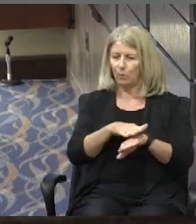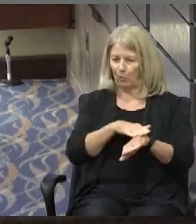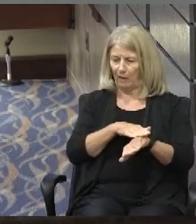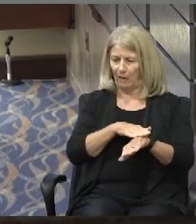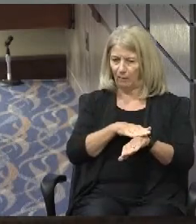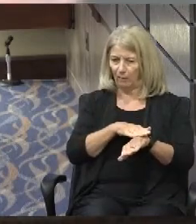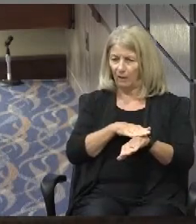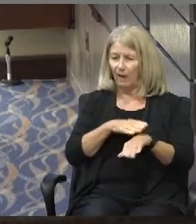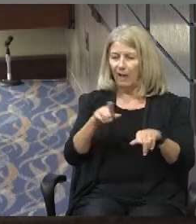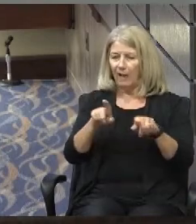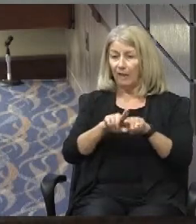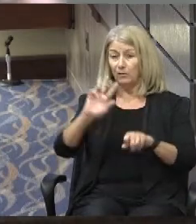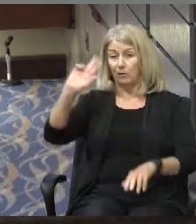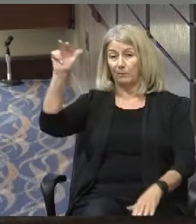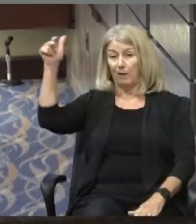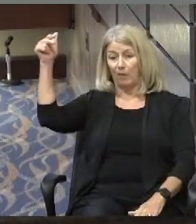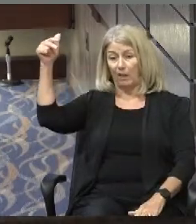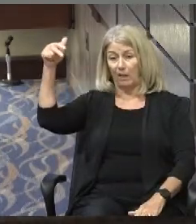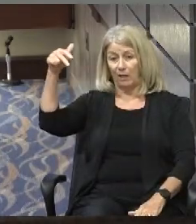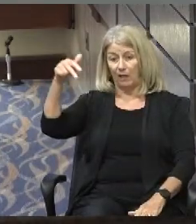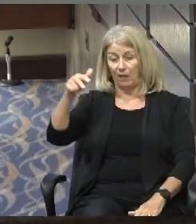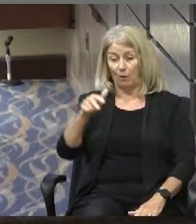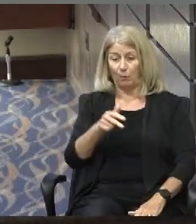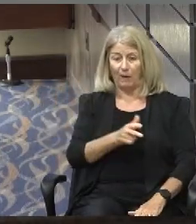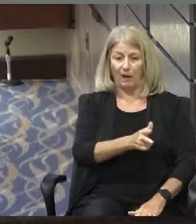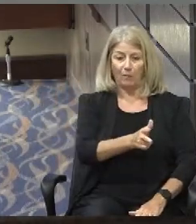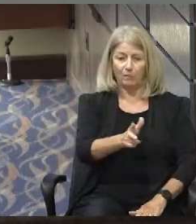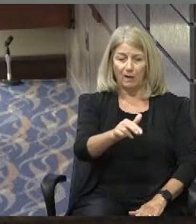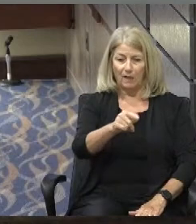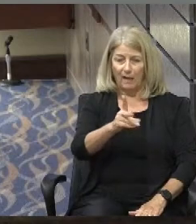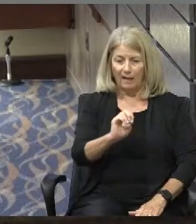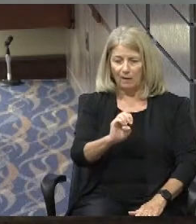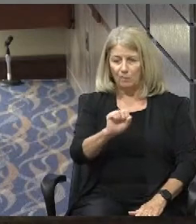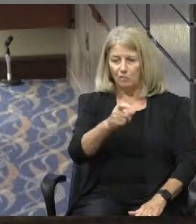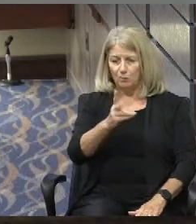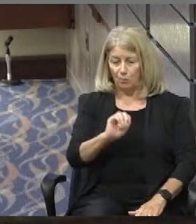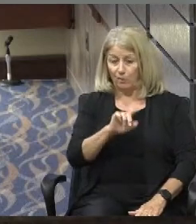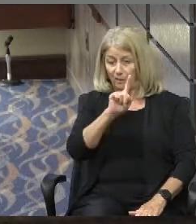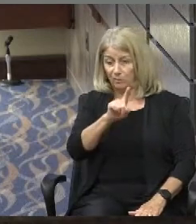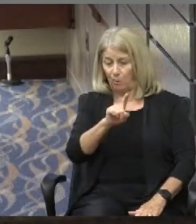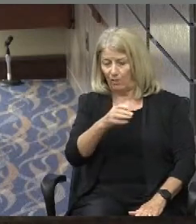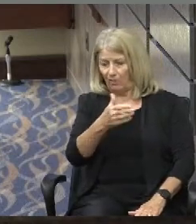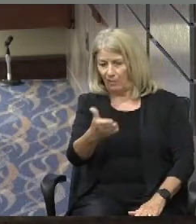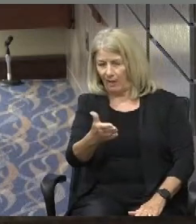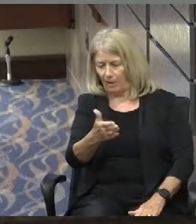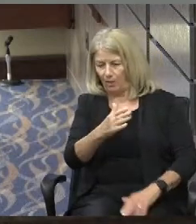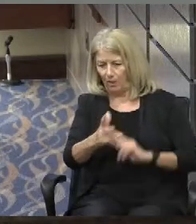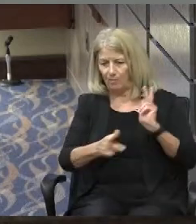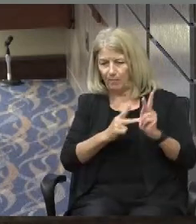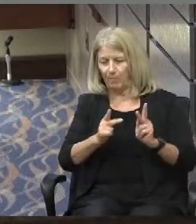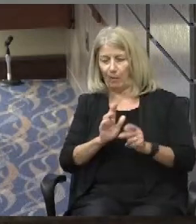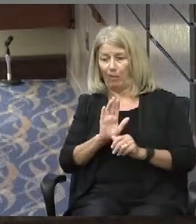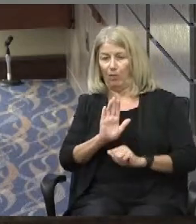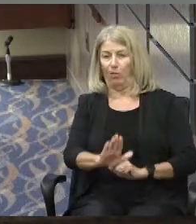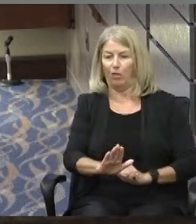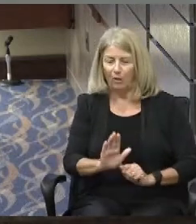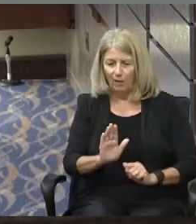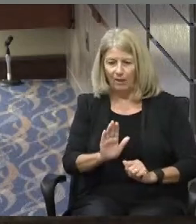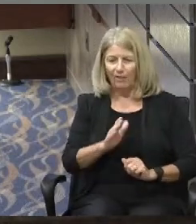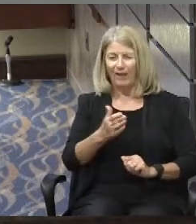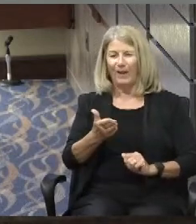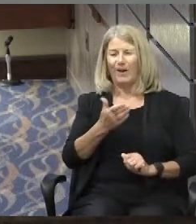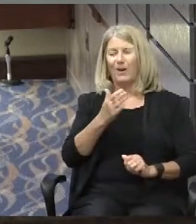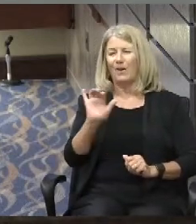you come down that hill and go around the Lakeshore, there's one there, and I think everybody kind of hits the brakes. But I like maybe